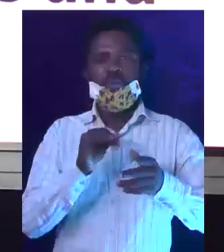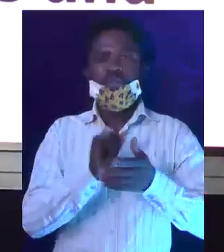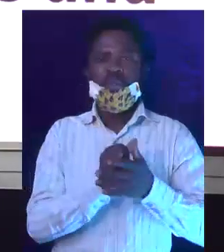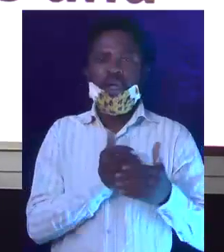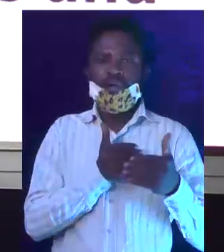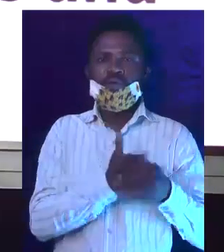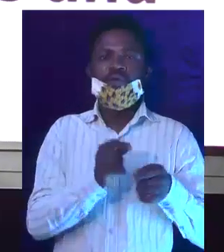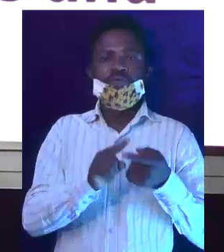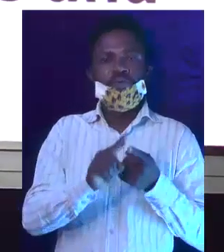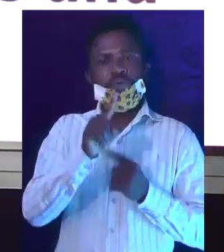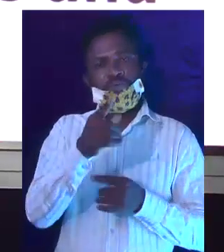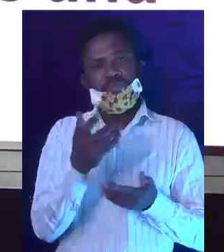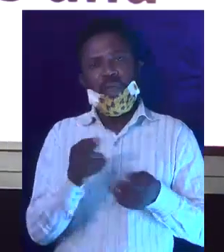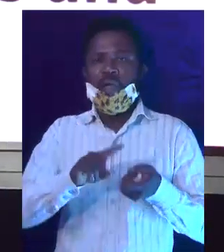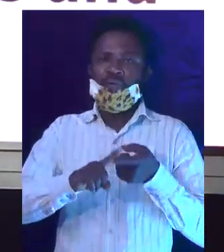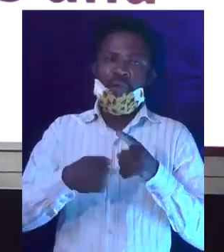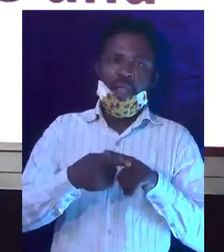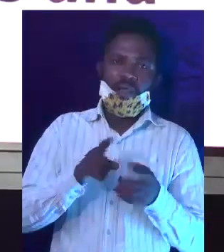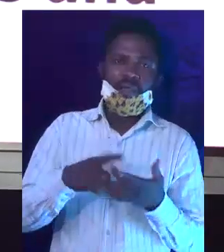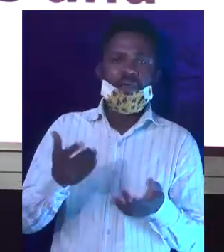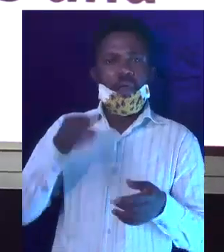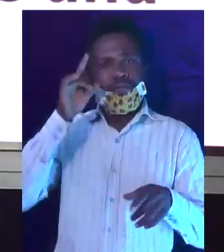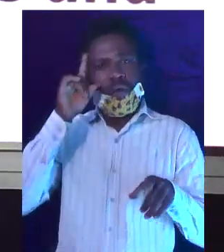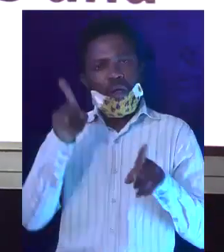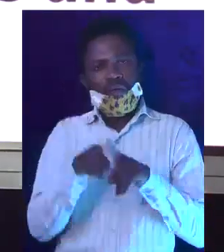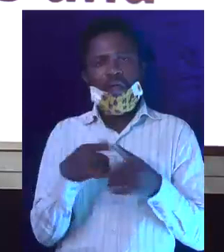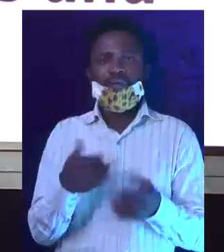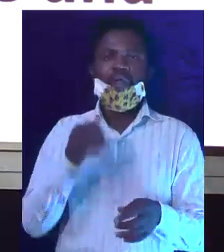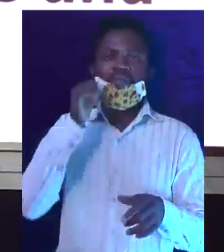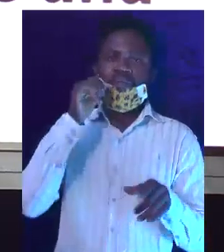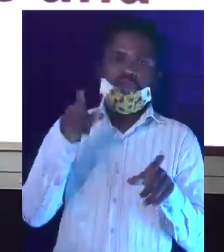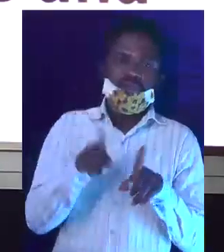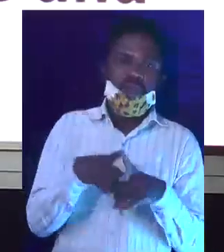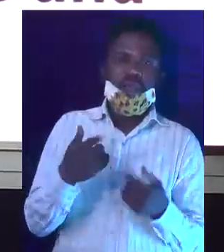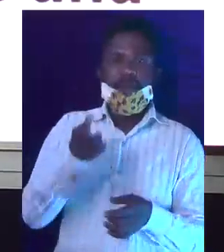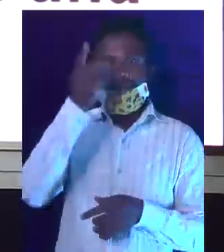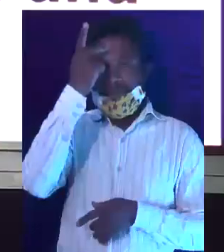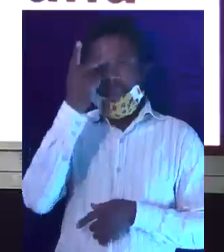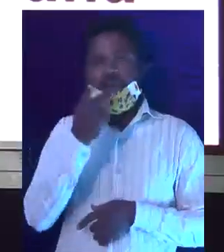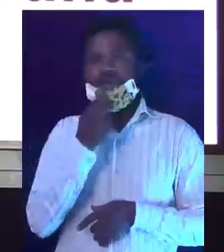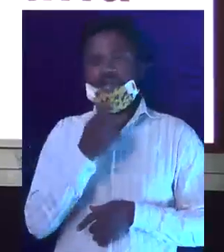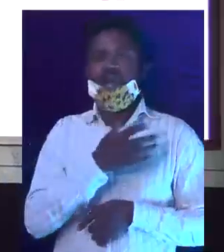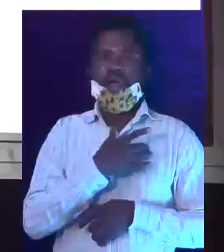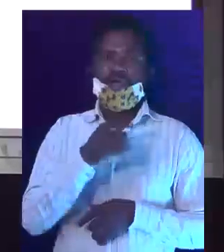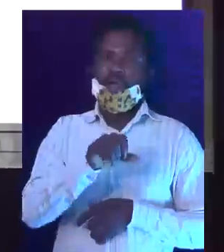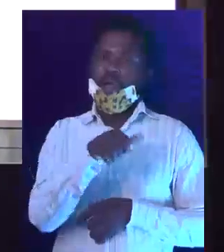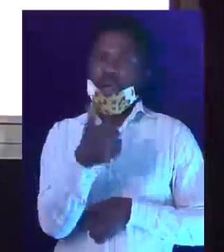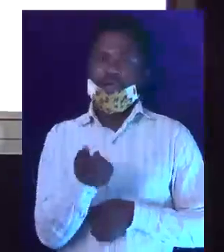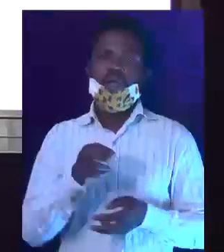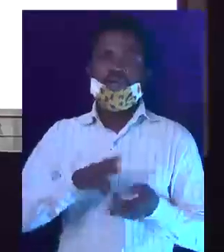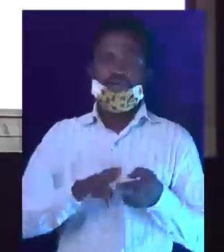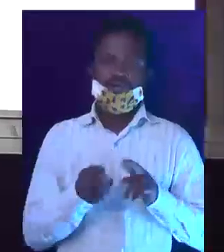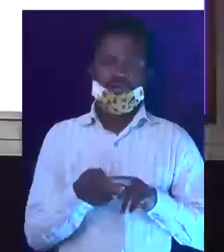who are close to you, like your friends, your brothers, your sisters, parents, and